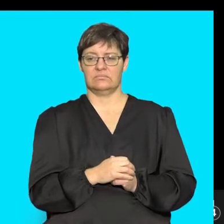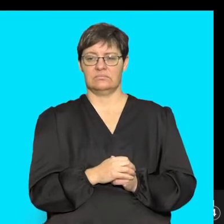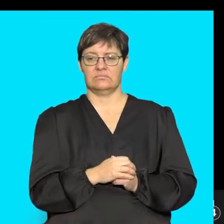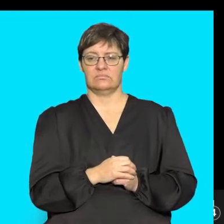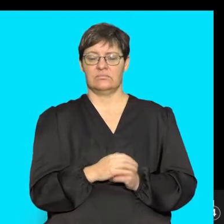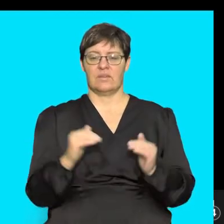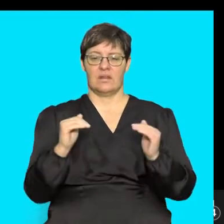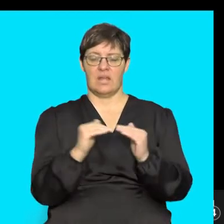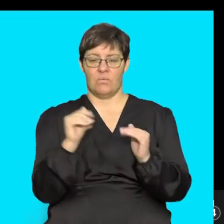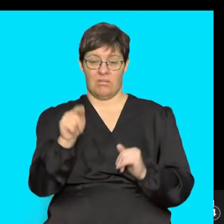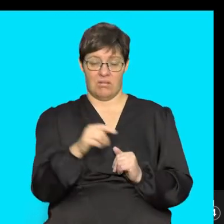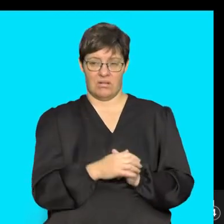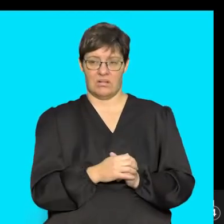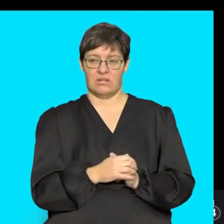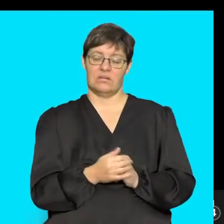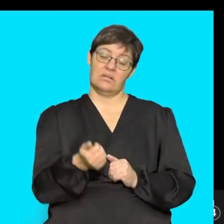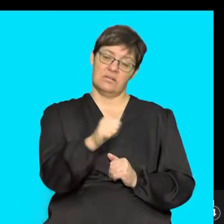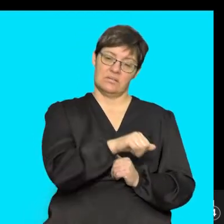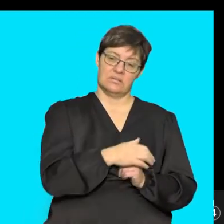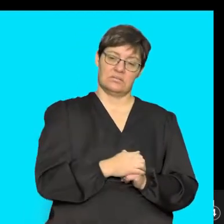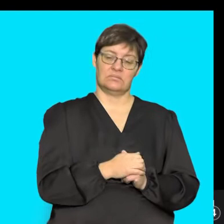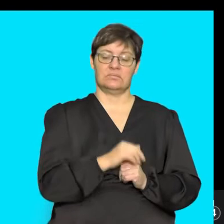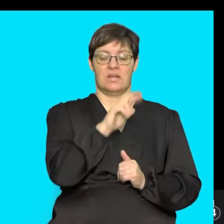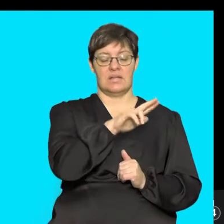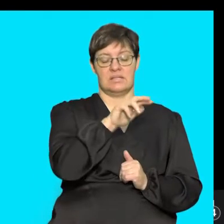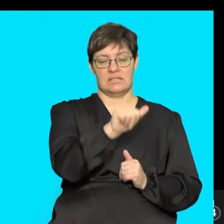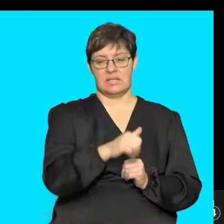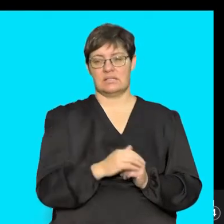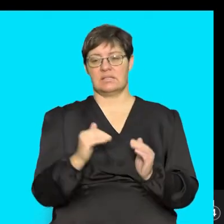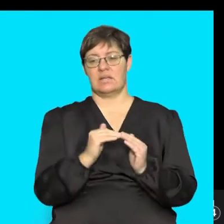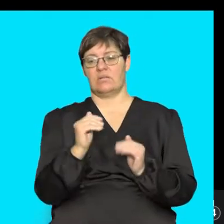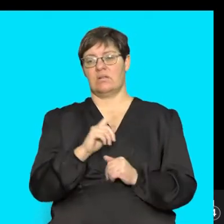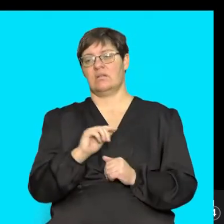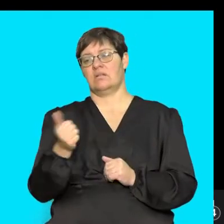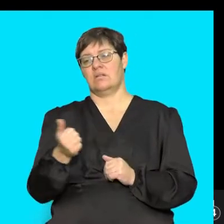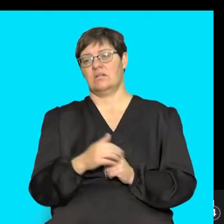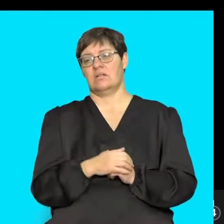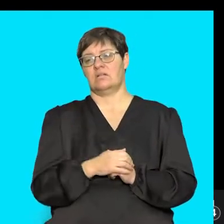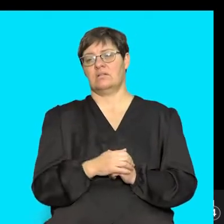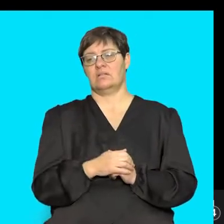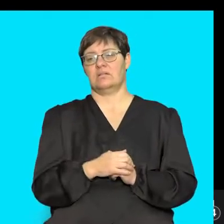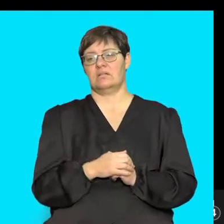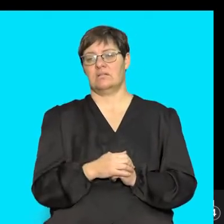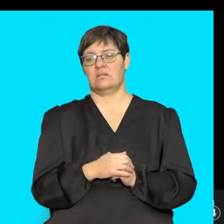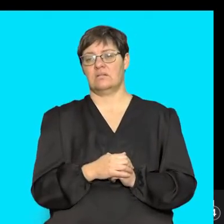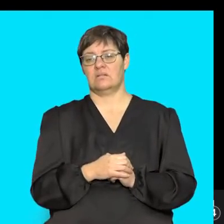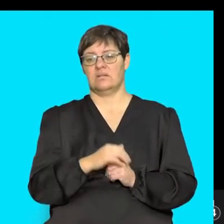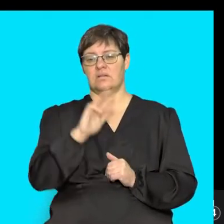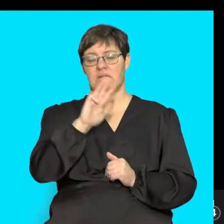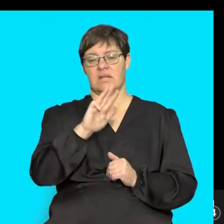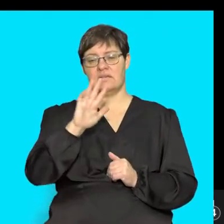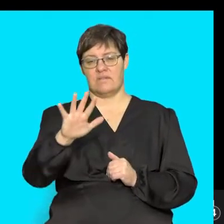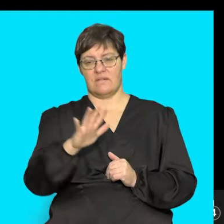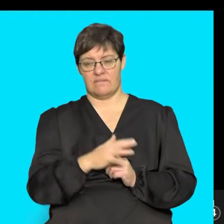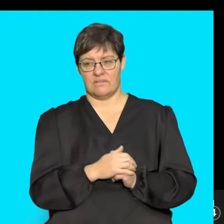64 equal. Then we have 86 equal. After 86, we